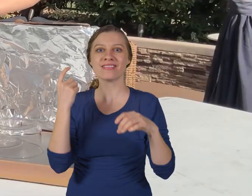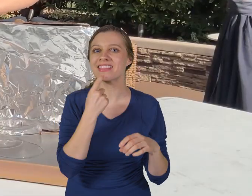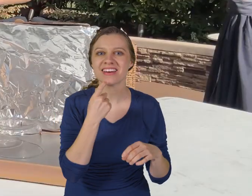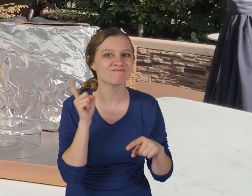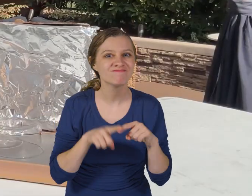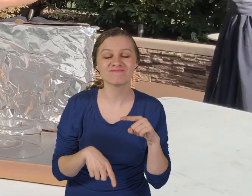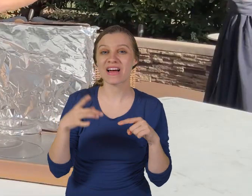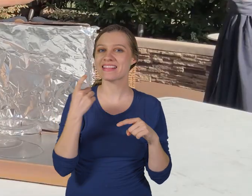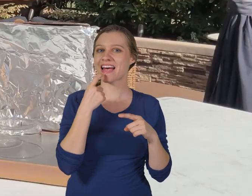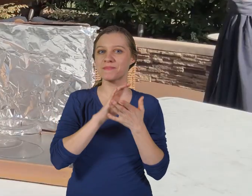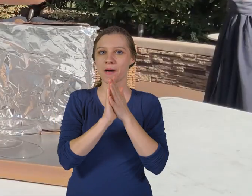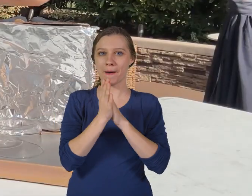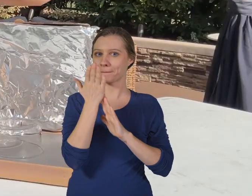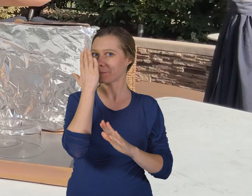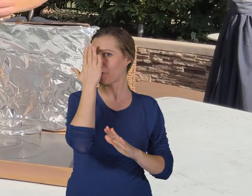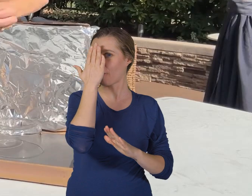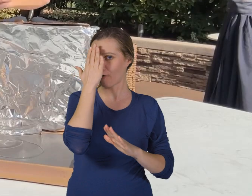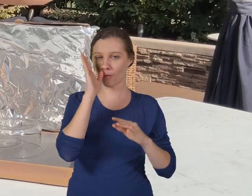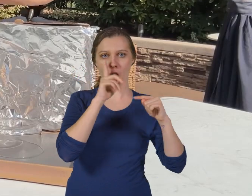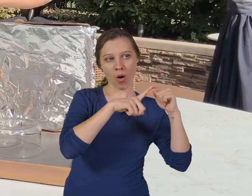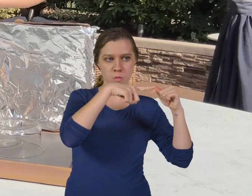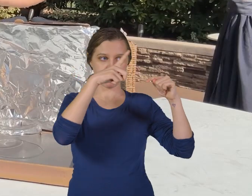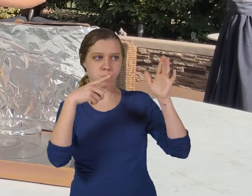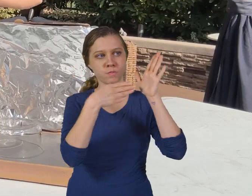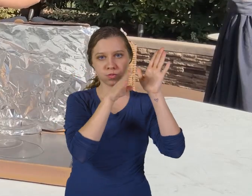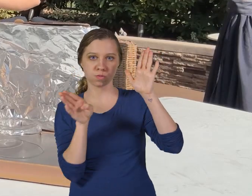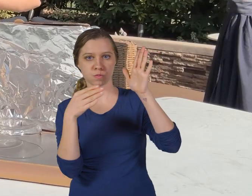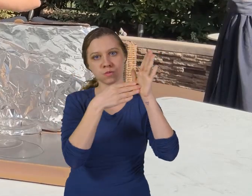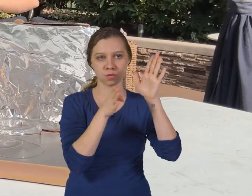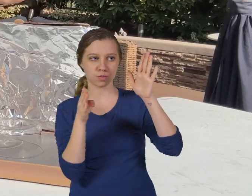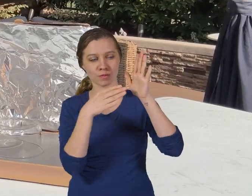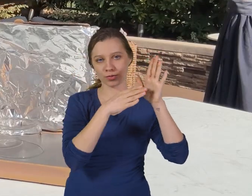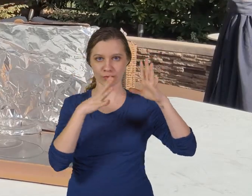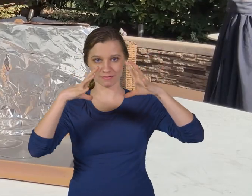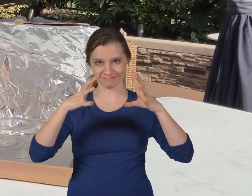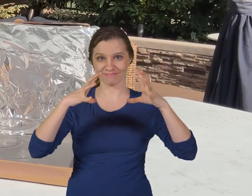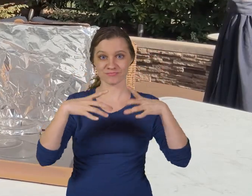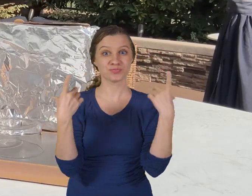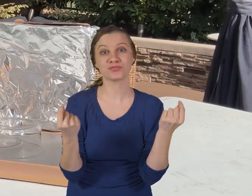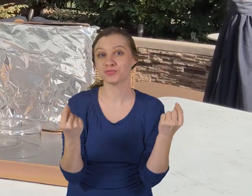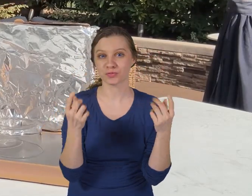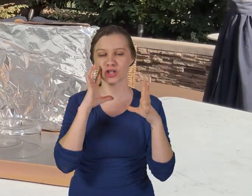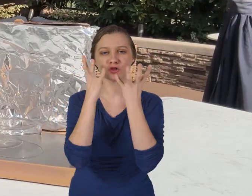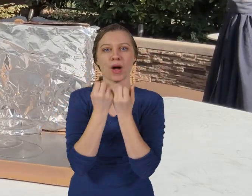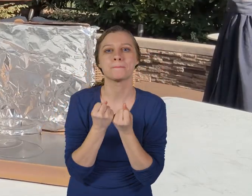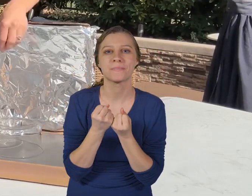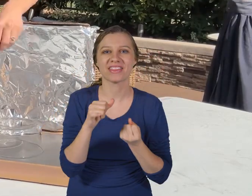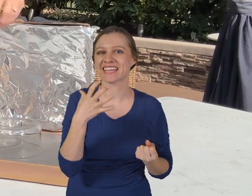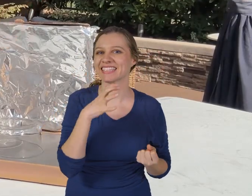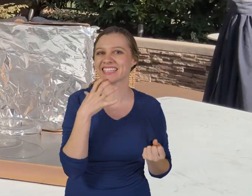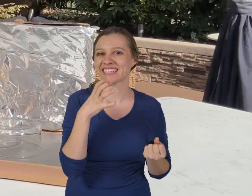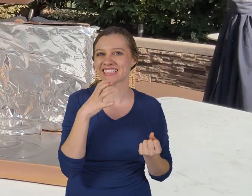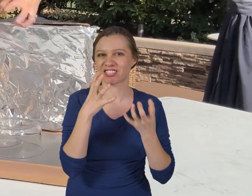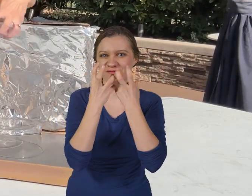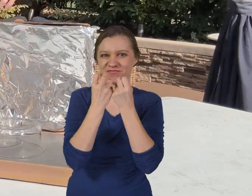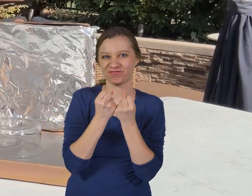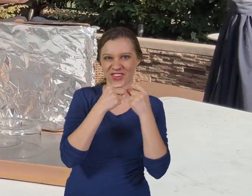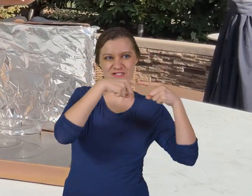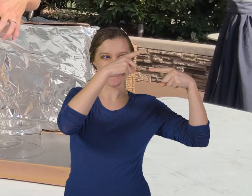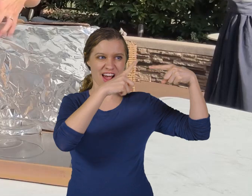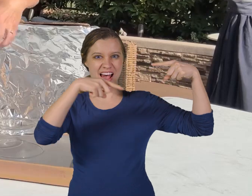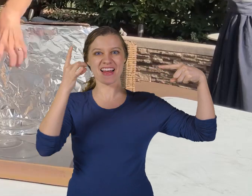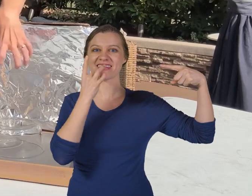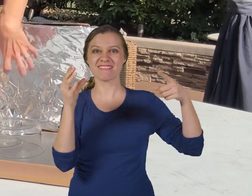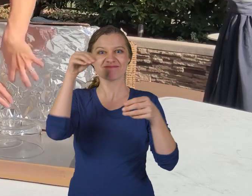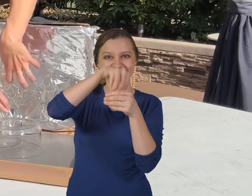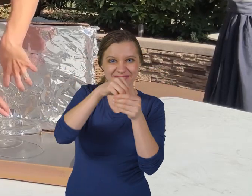through glass because glass acts like a mirror to longer wavelength light. So, here's what we've done. We have trapped that heat,